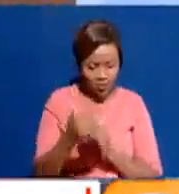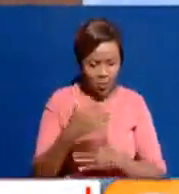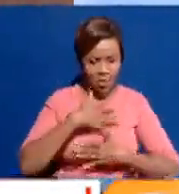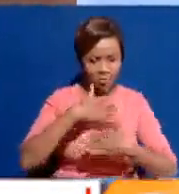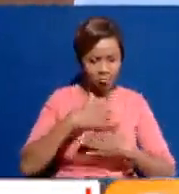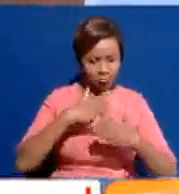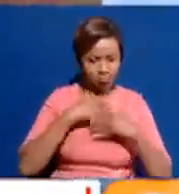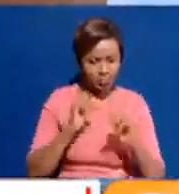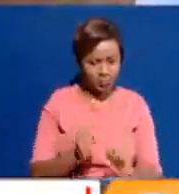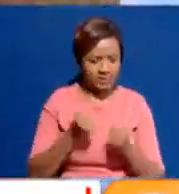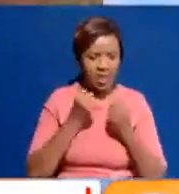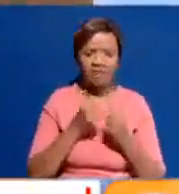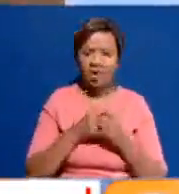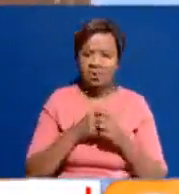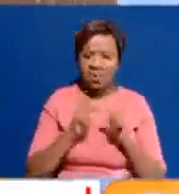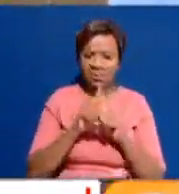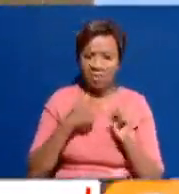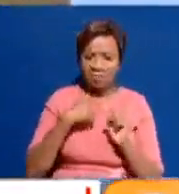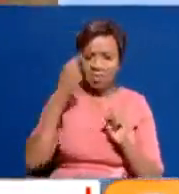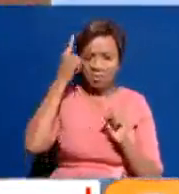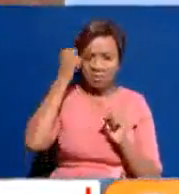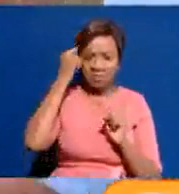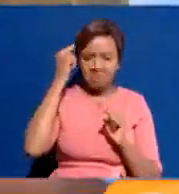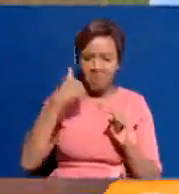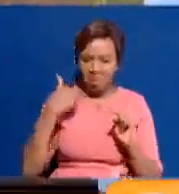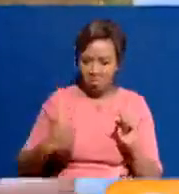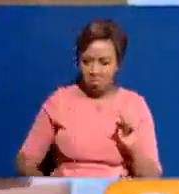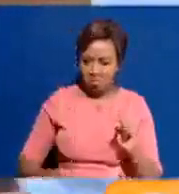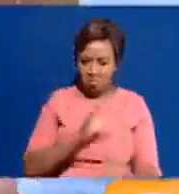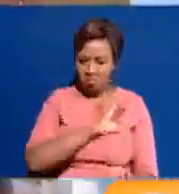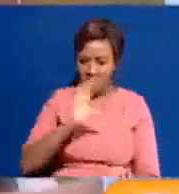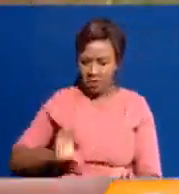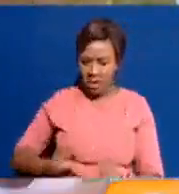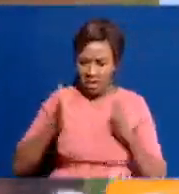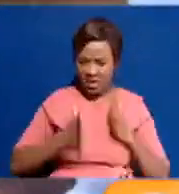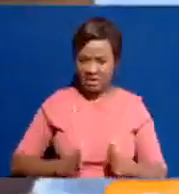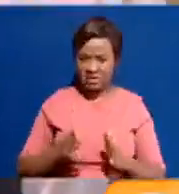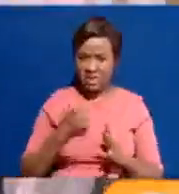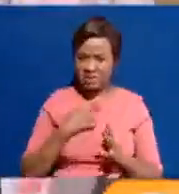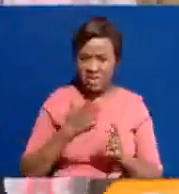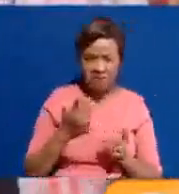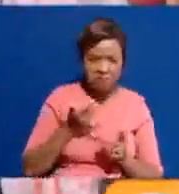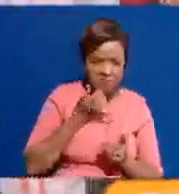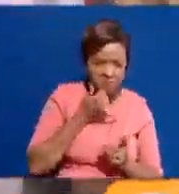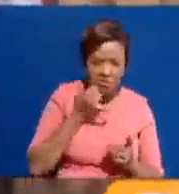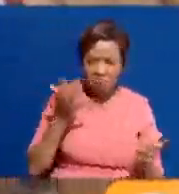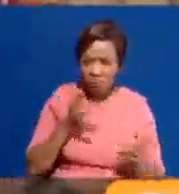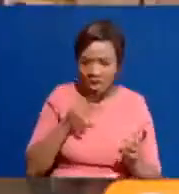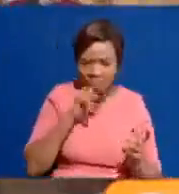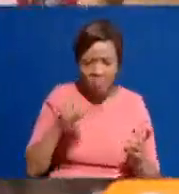year, and also to reflect as a Christian on where I have fallen short.